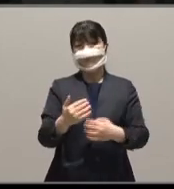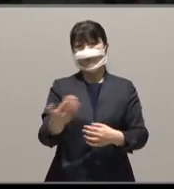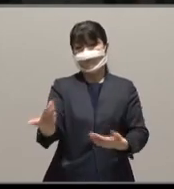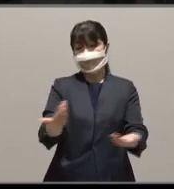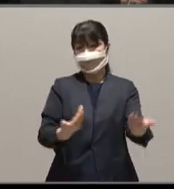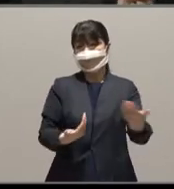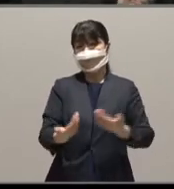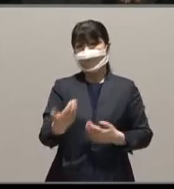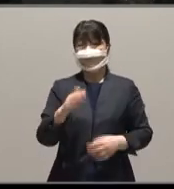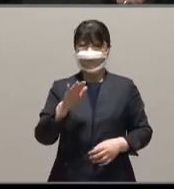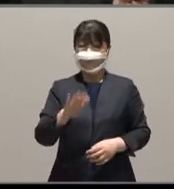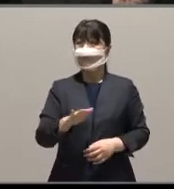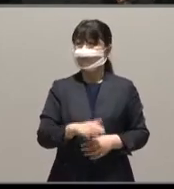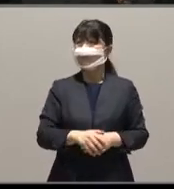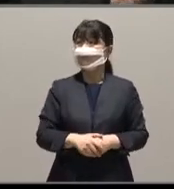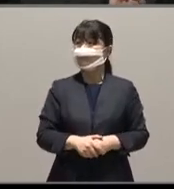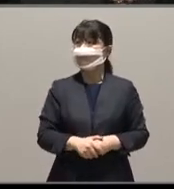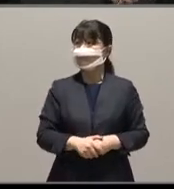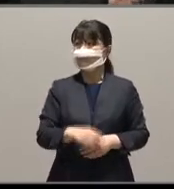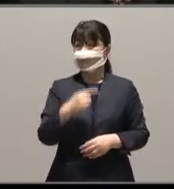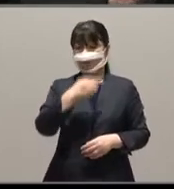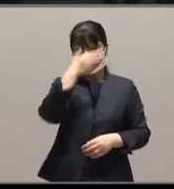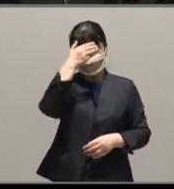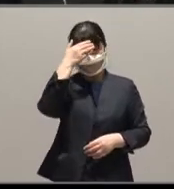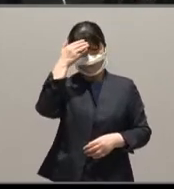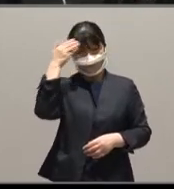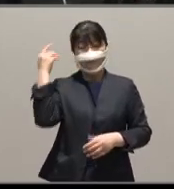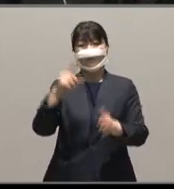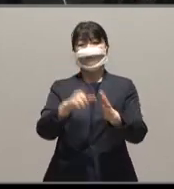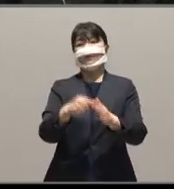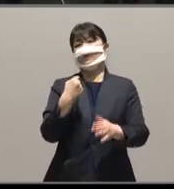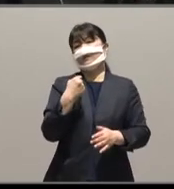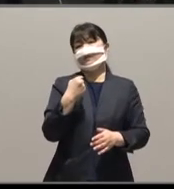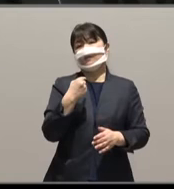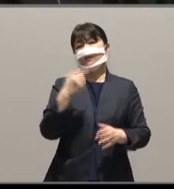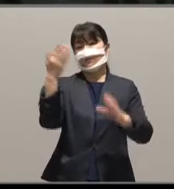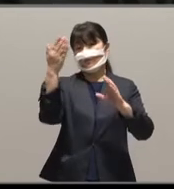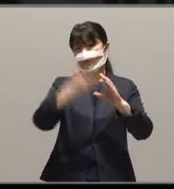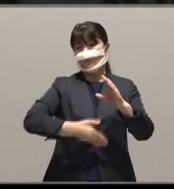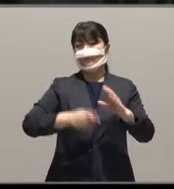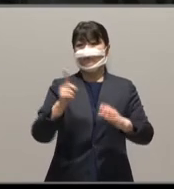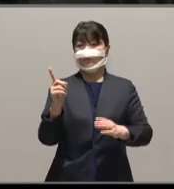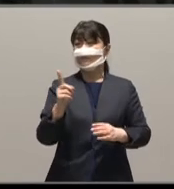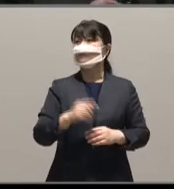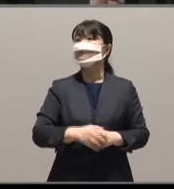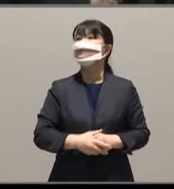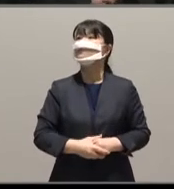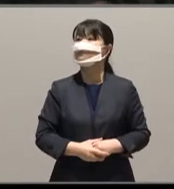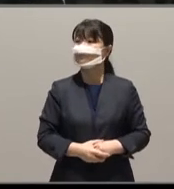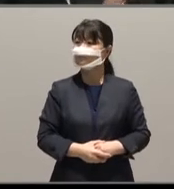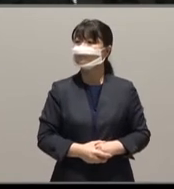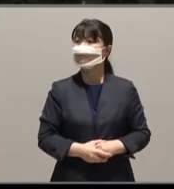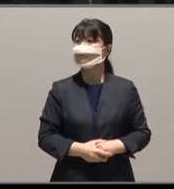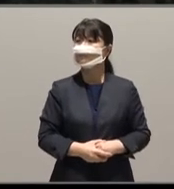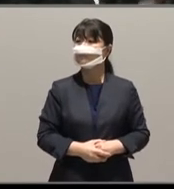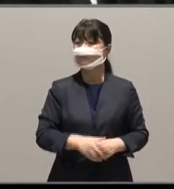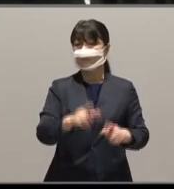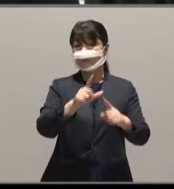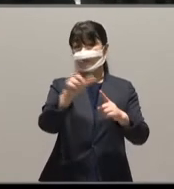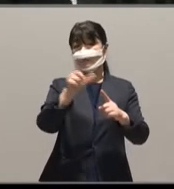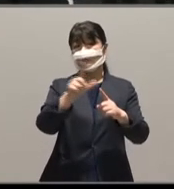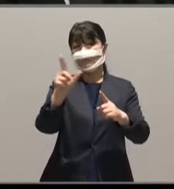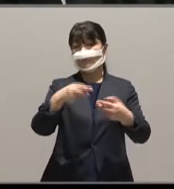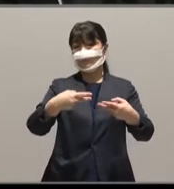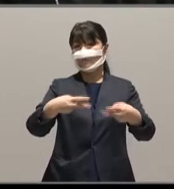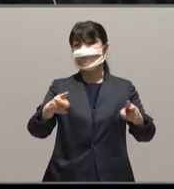Japanese media pay attention to my research too. And this is myself